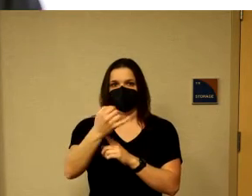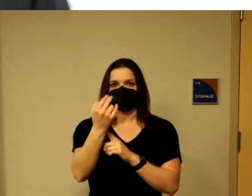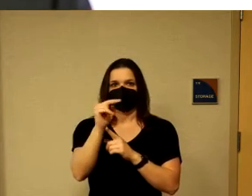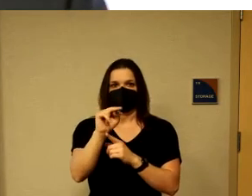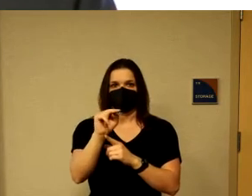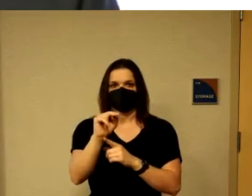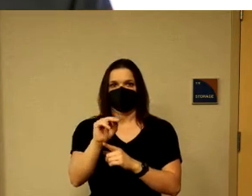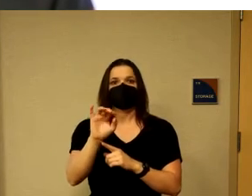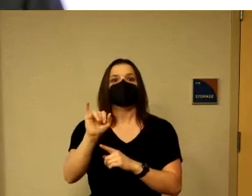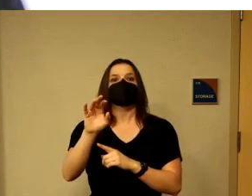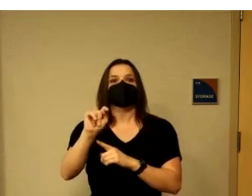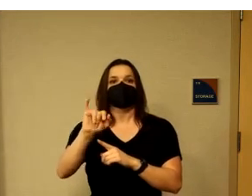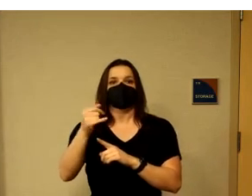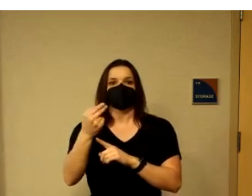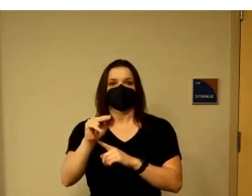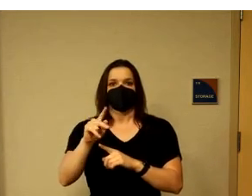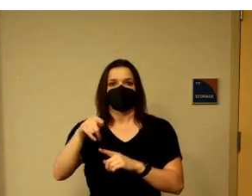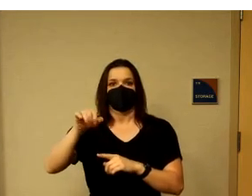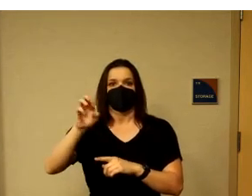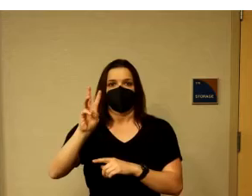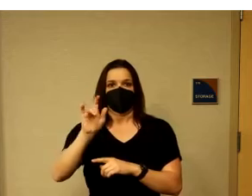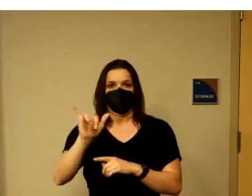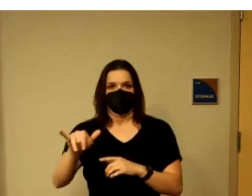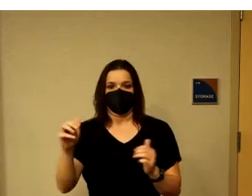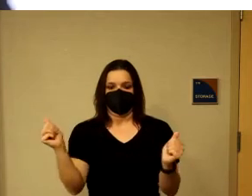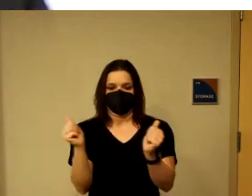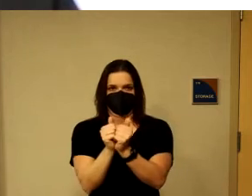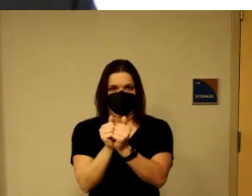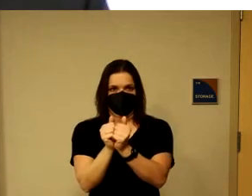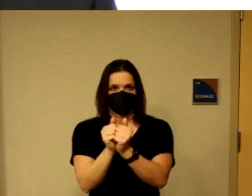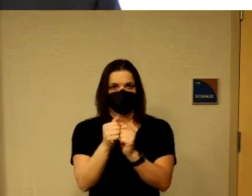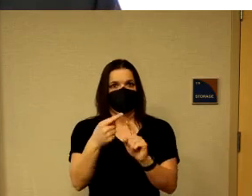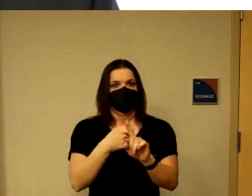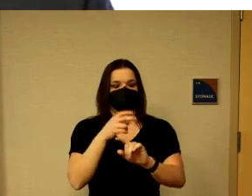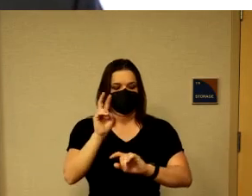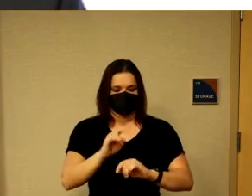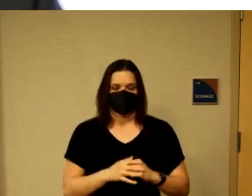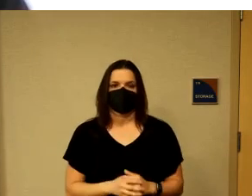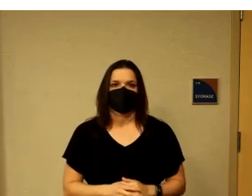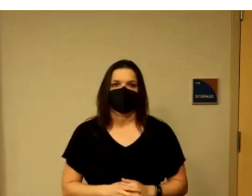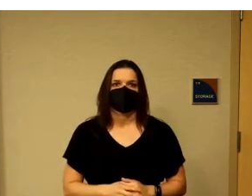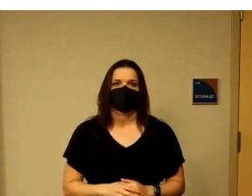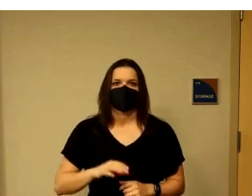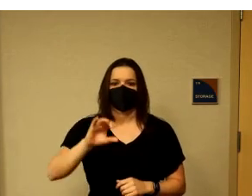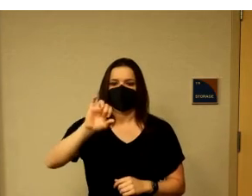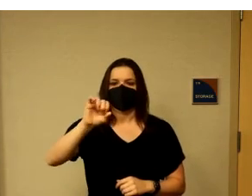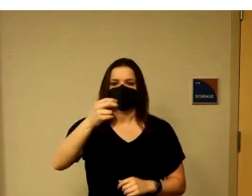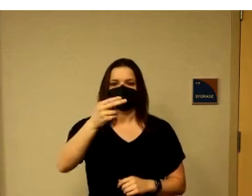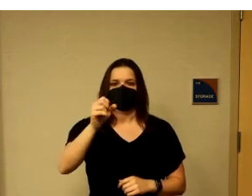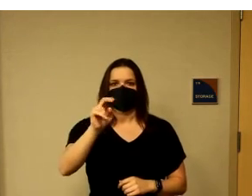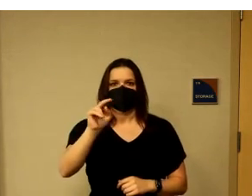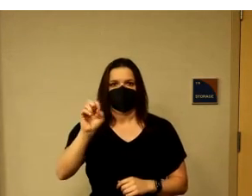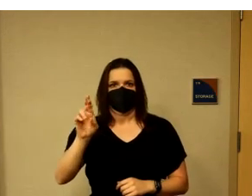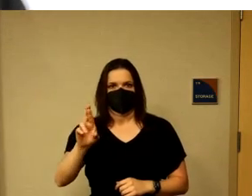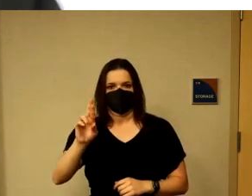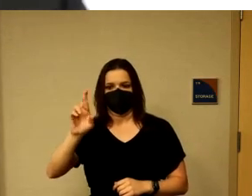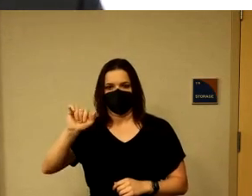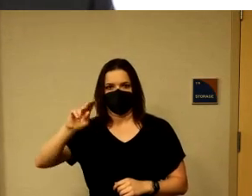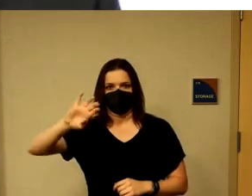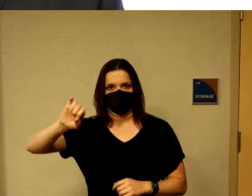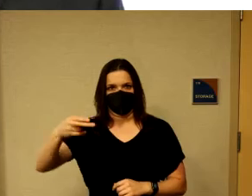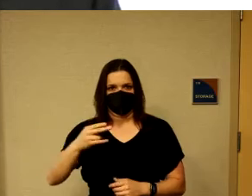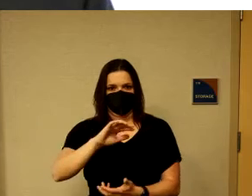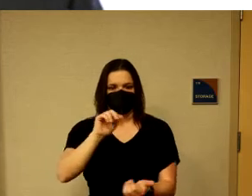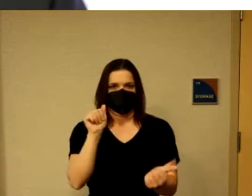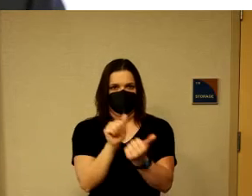St. John Parkway is also kept whole, also came from Visalia. Shannon Ranch is kept whole, also came